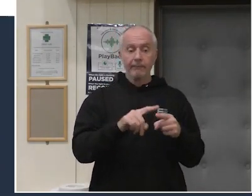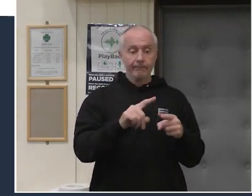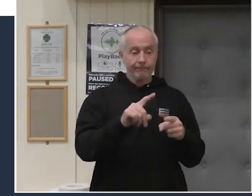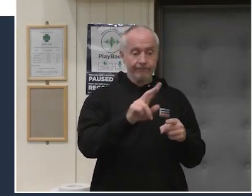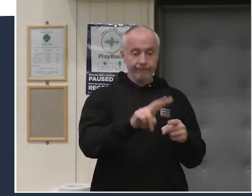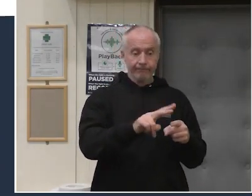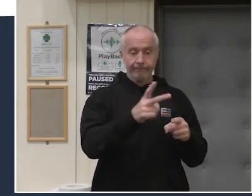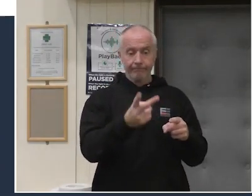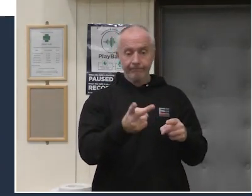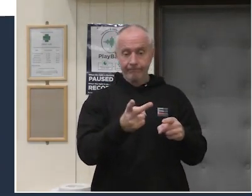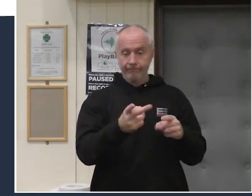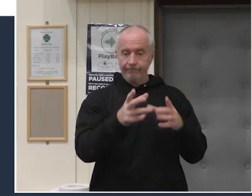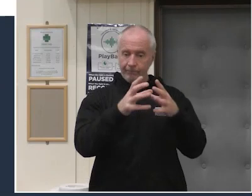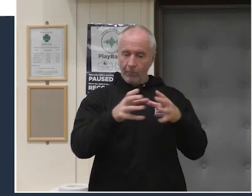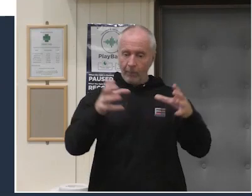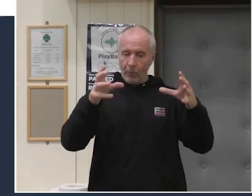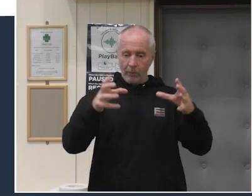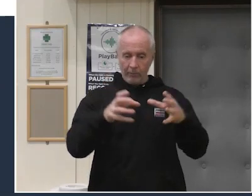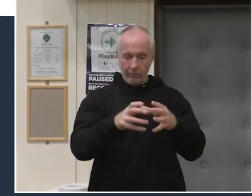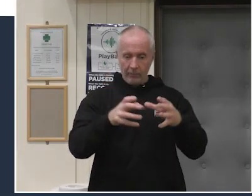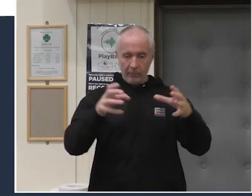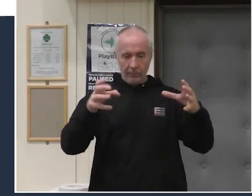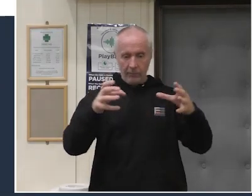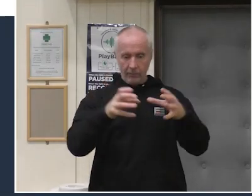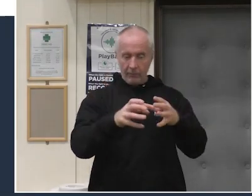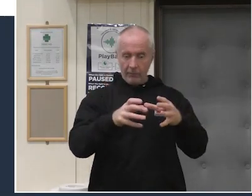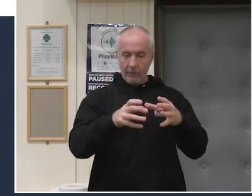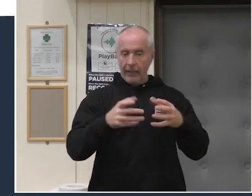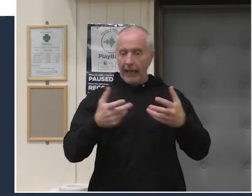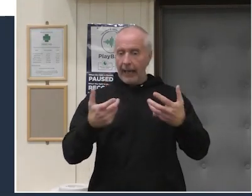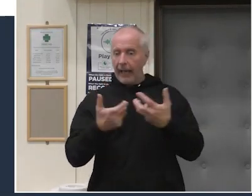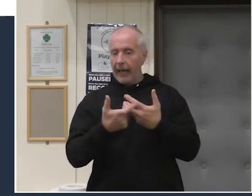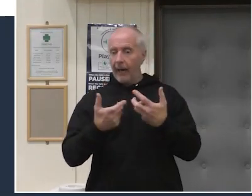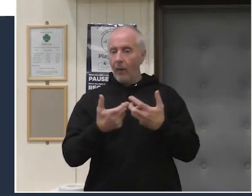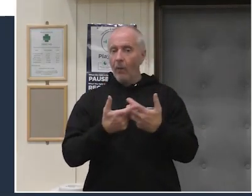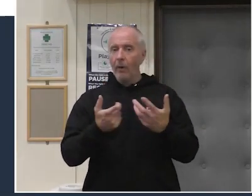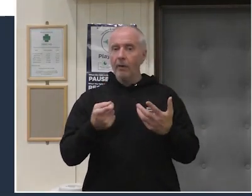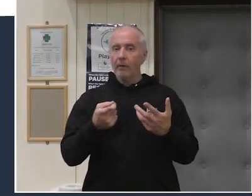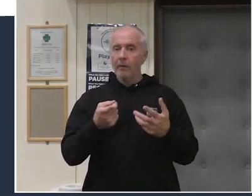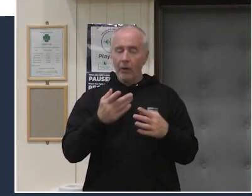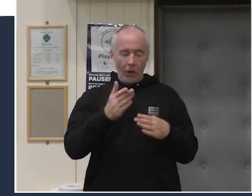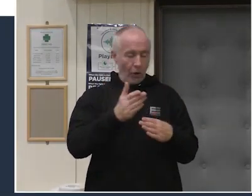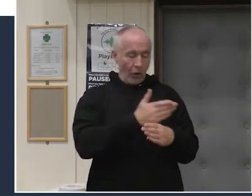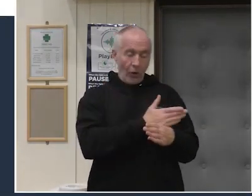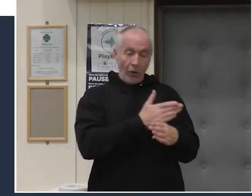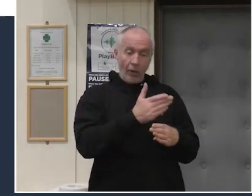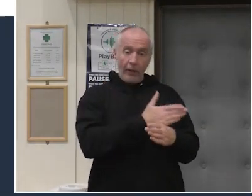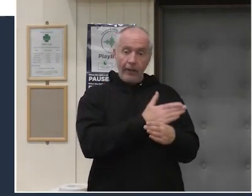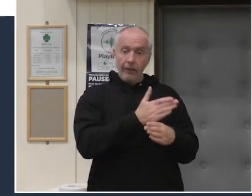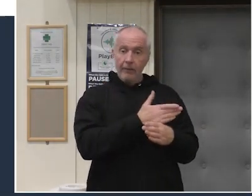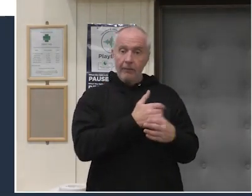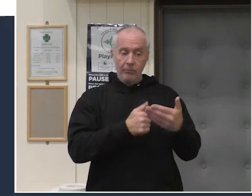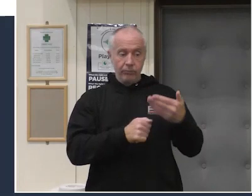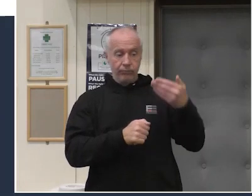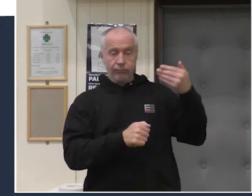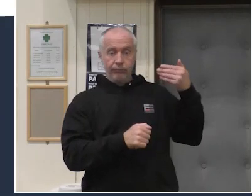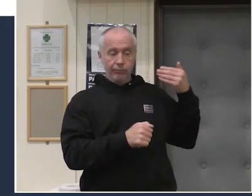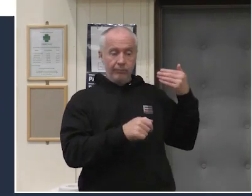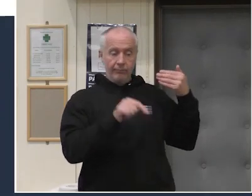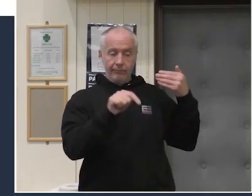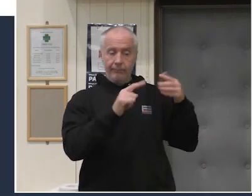proportional, as to how early these axions were